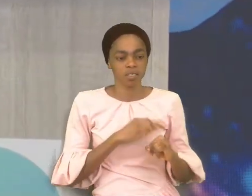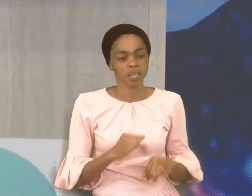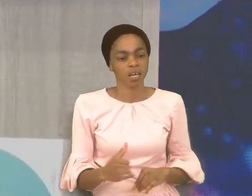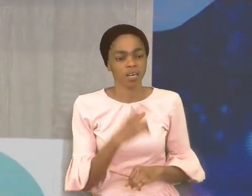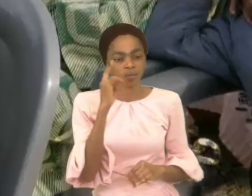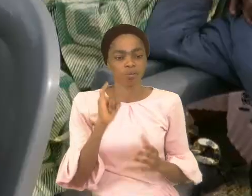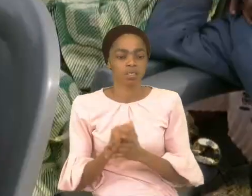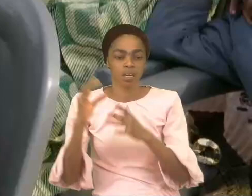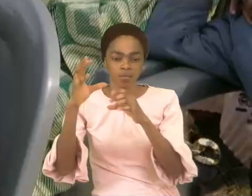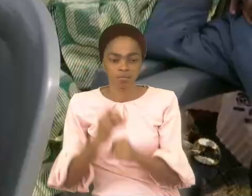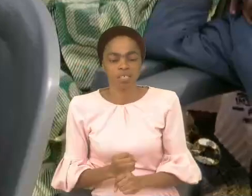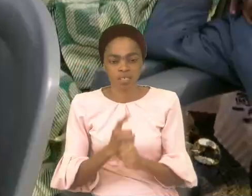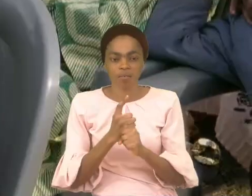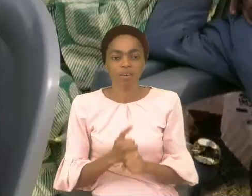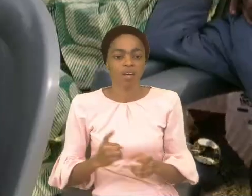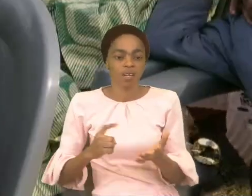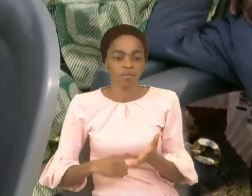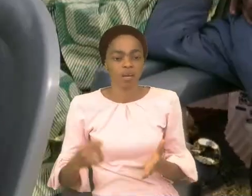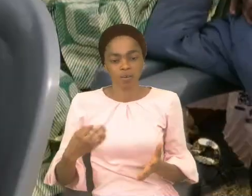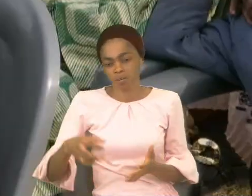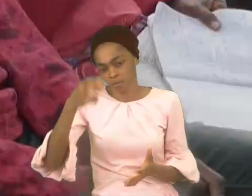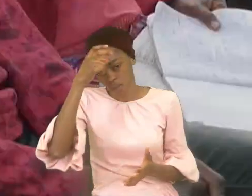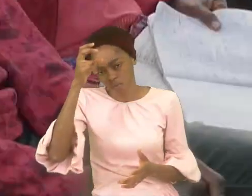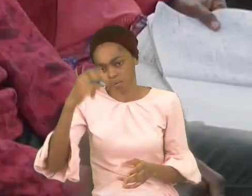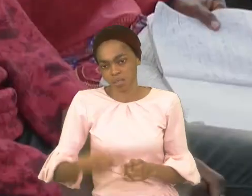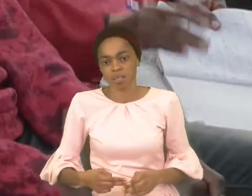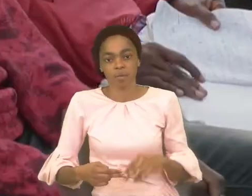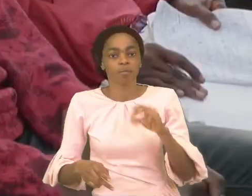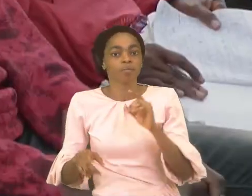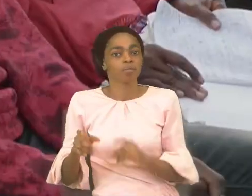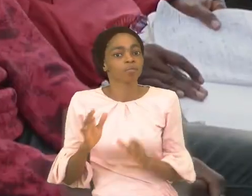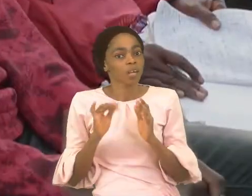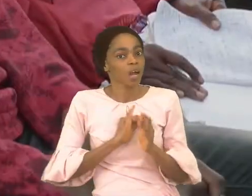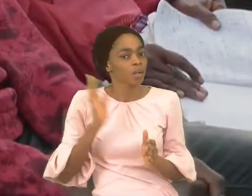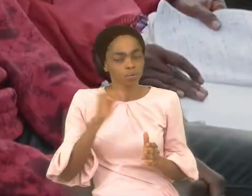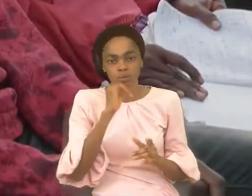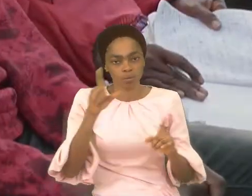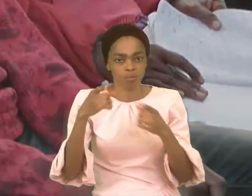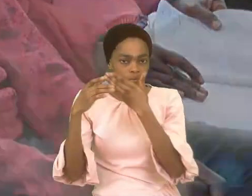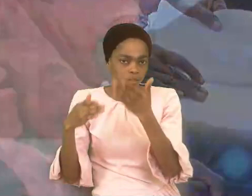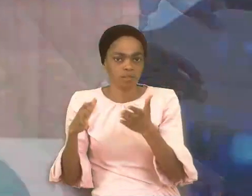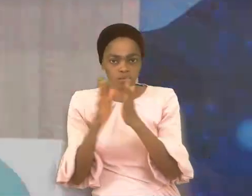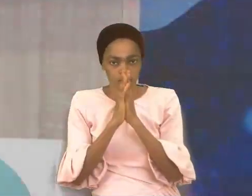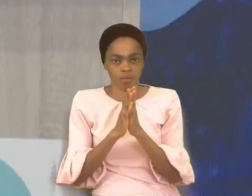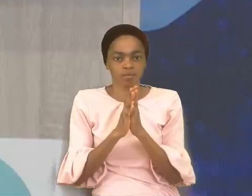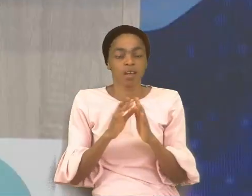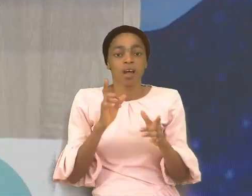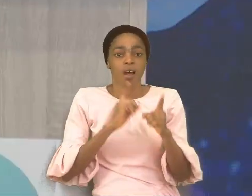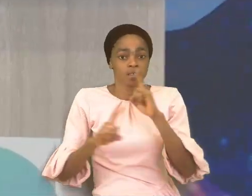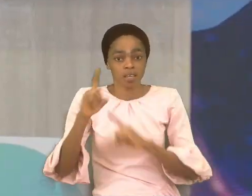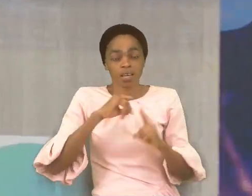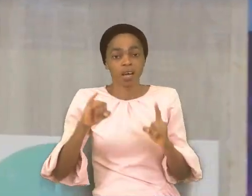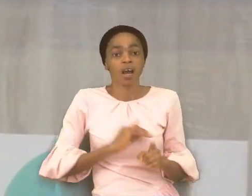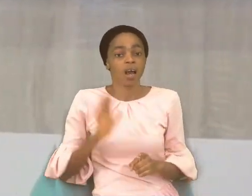not go there. I will not be there. I will love, I will honor, I will obey the God of